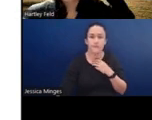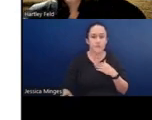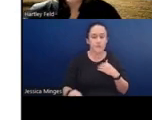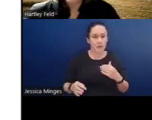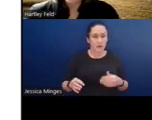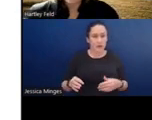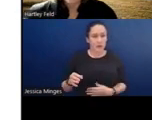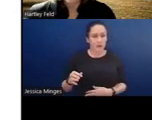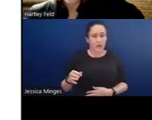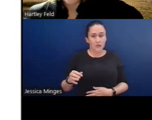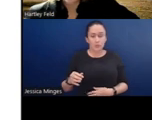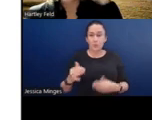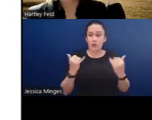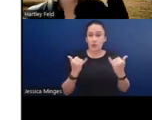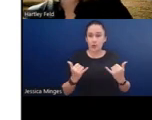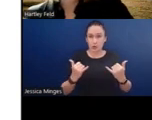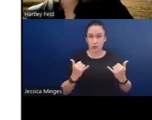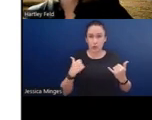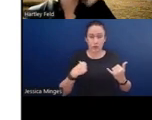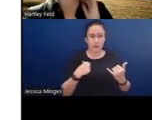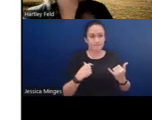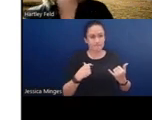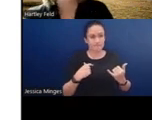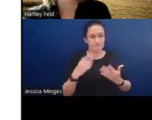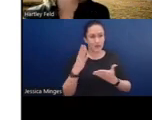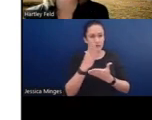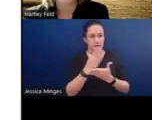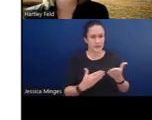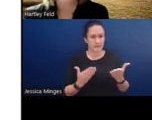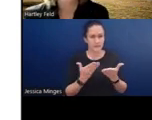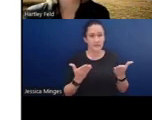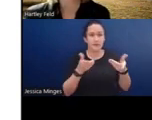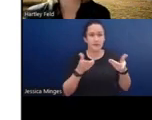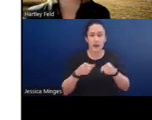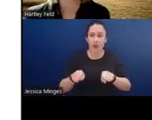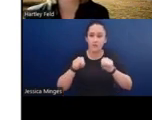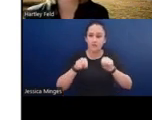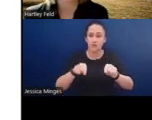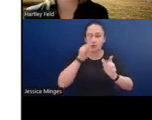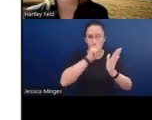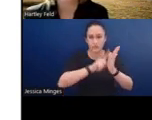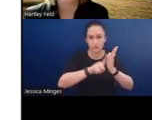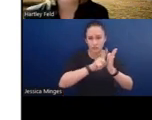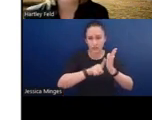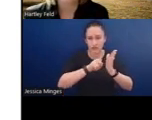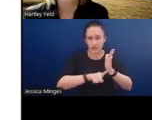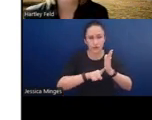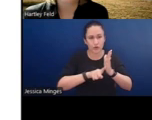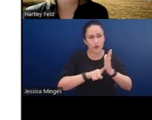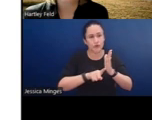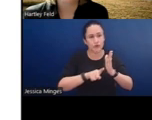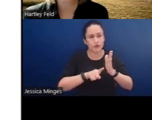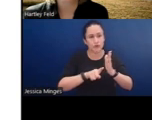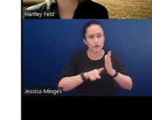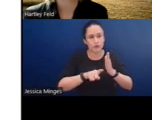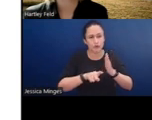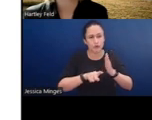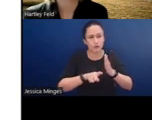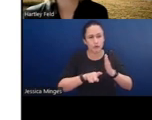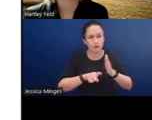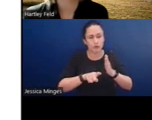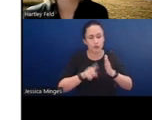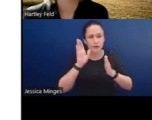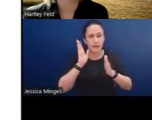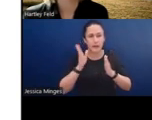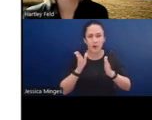Historically and currently, there are some things that are happening in research that are really, that make these